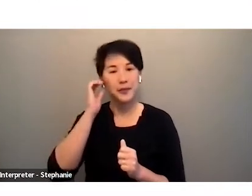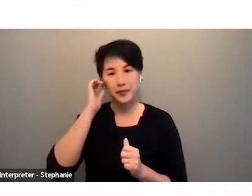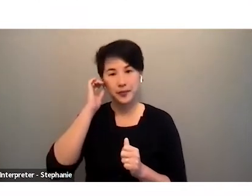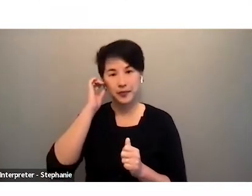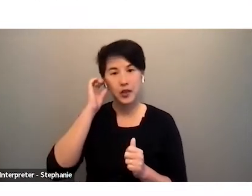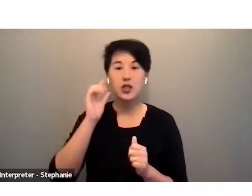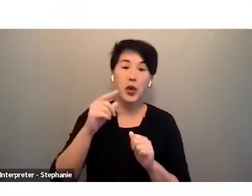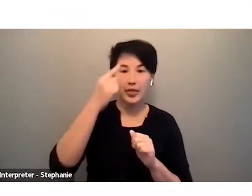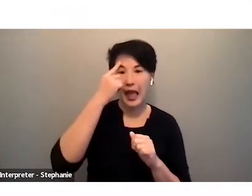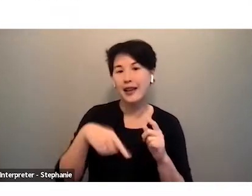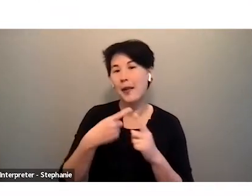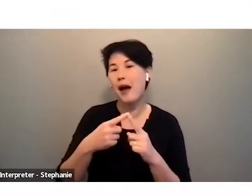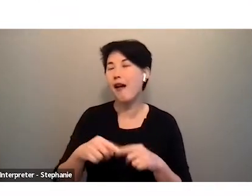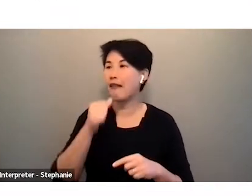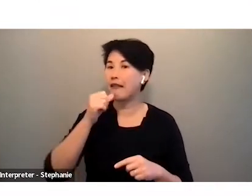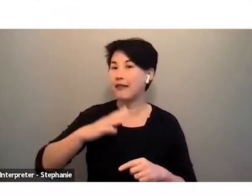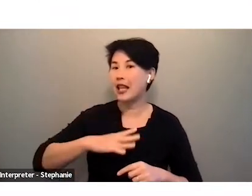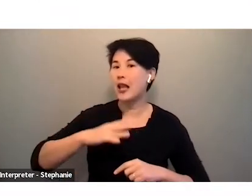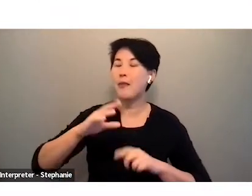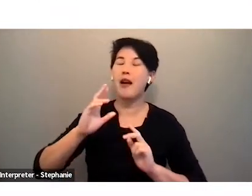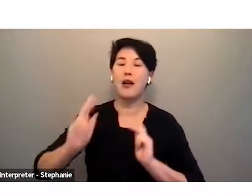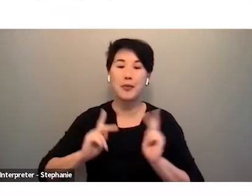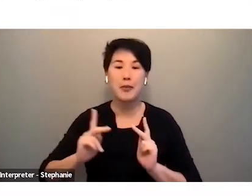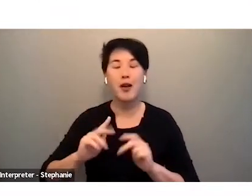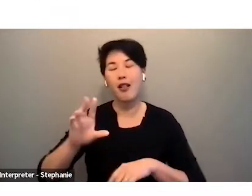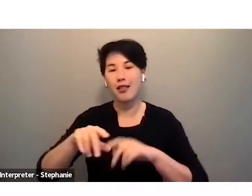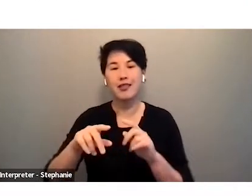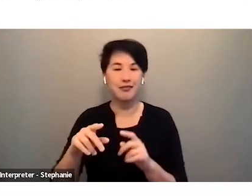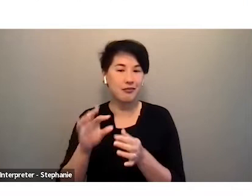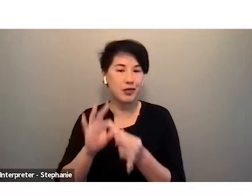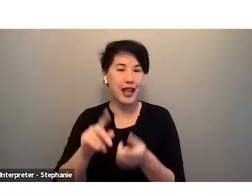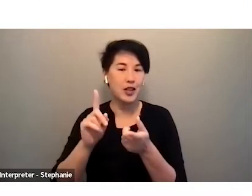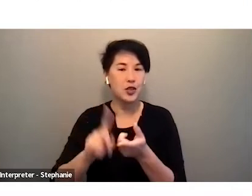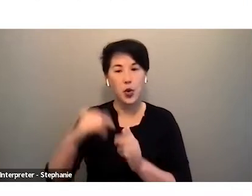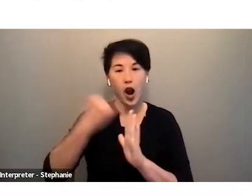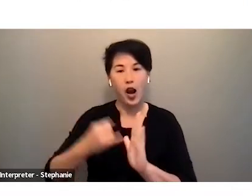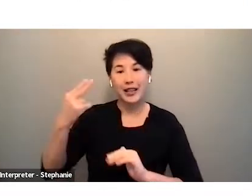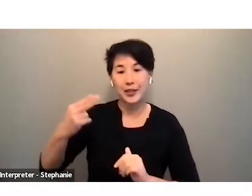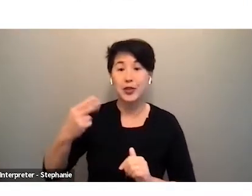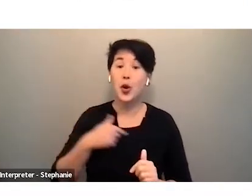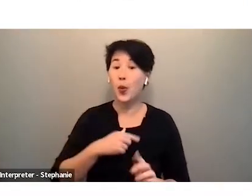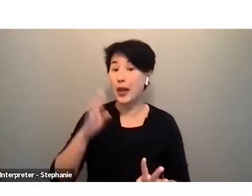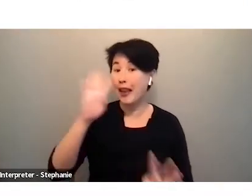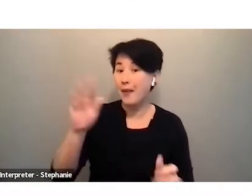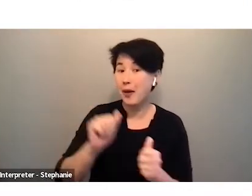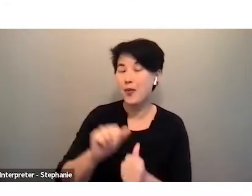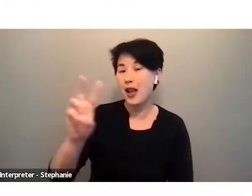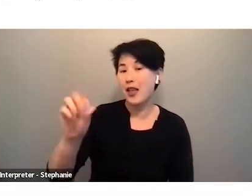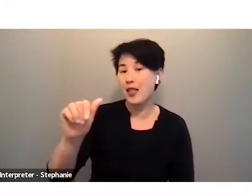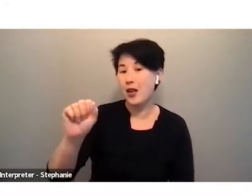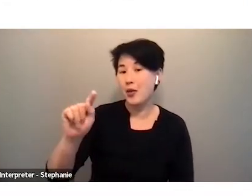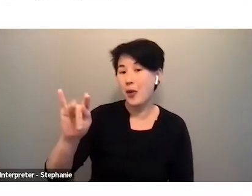have been used in the depiction of female figures in art history. And we ultimately came up with Wasty Pasty, which is a